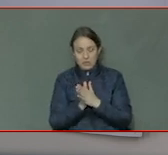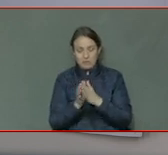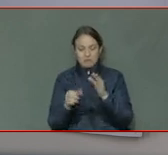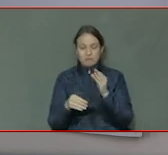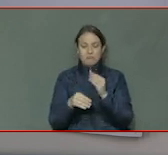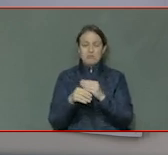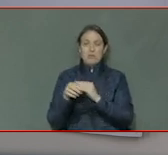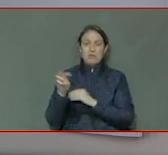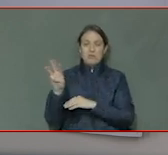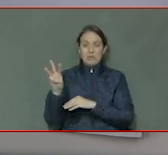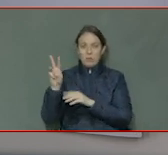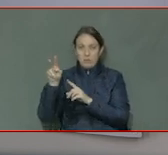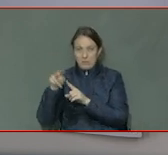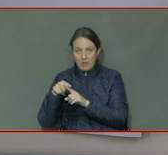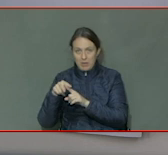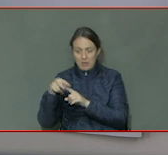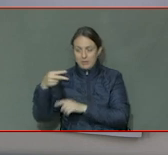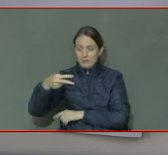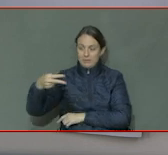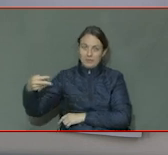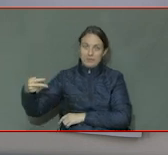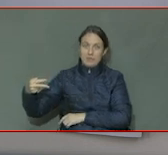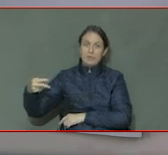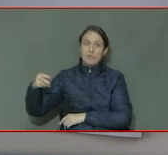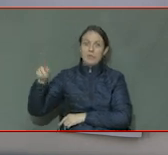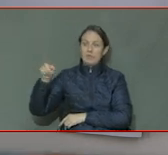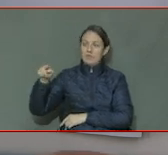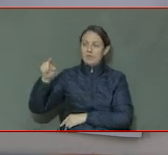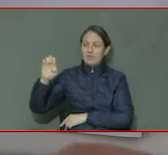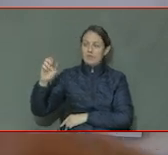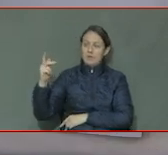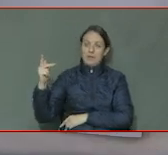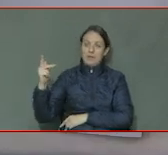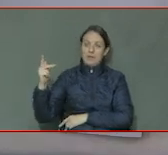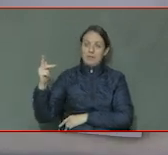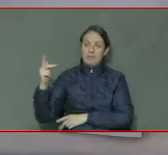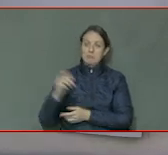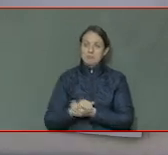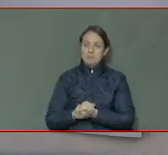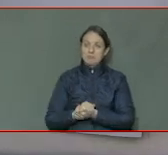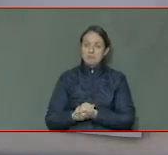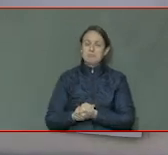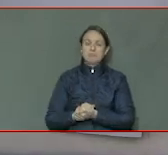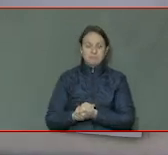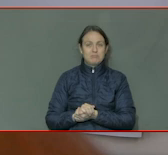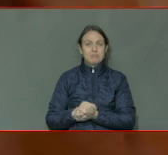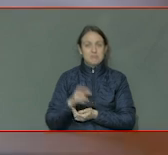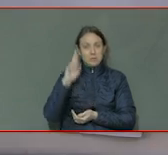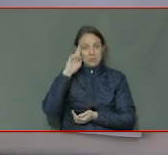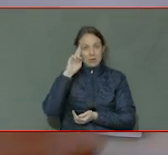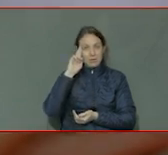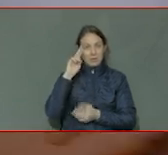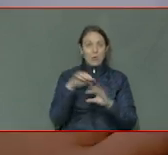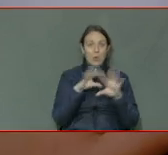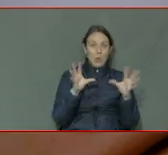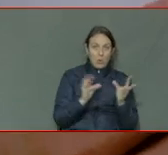W applied equals delta EK. So I'm taking the sum of